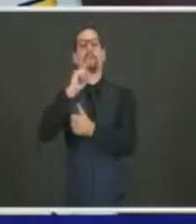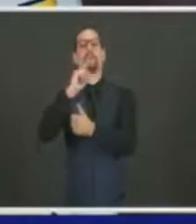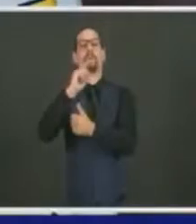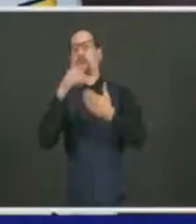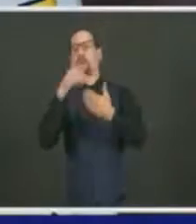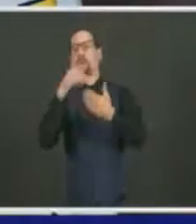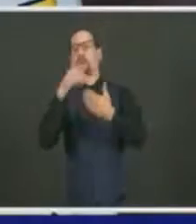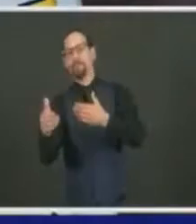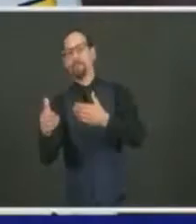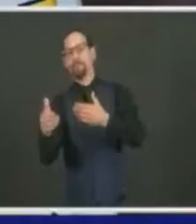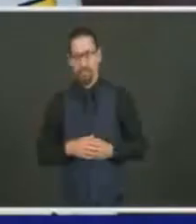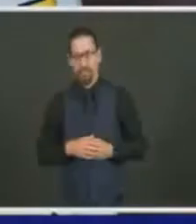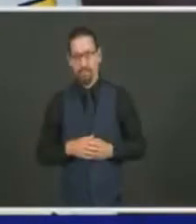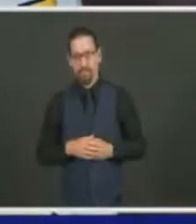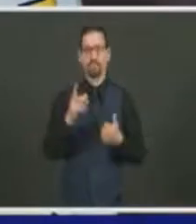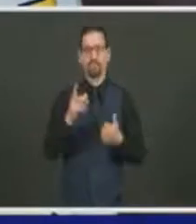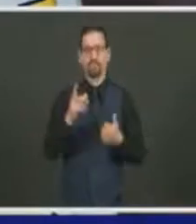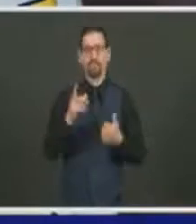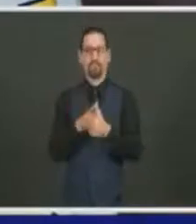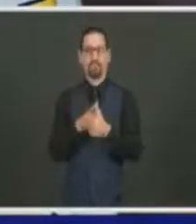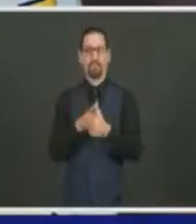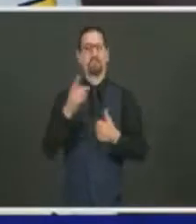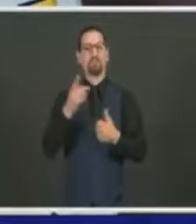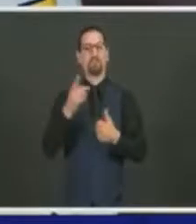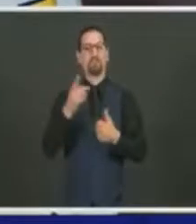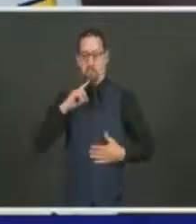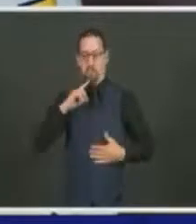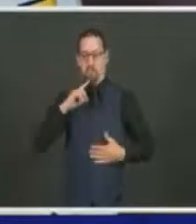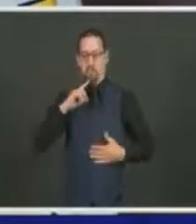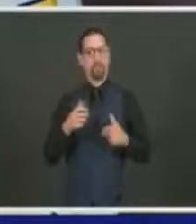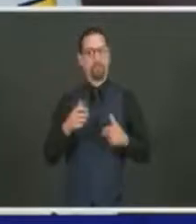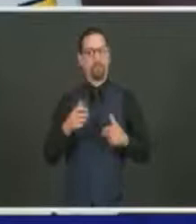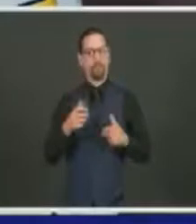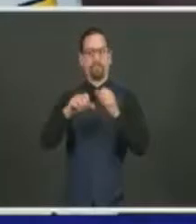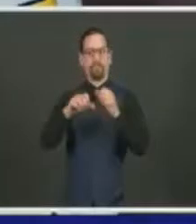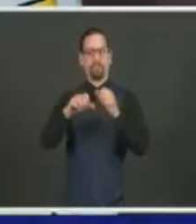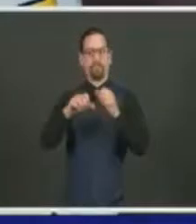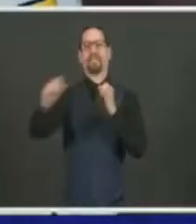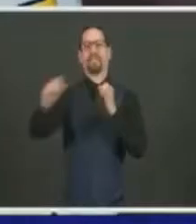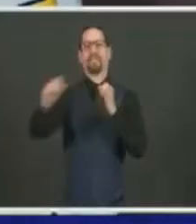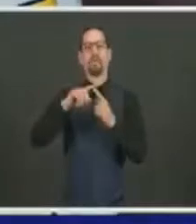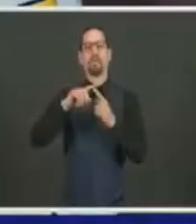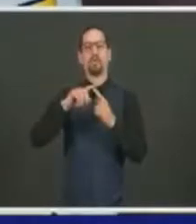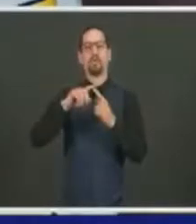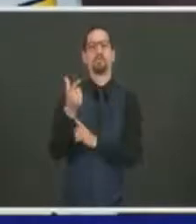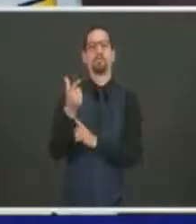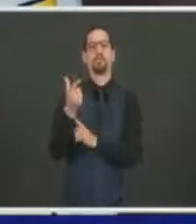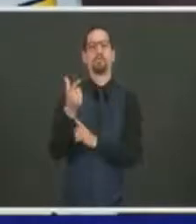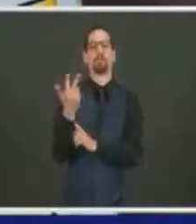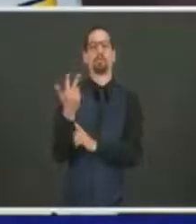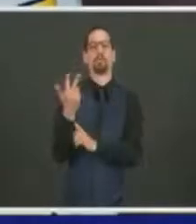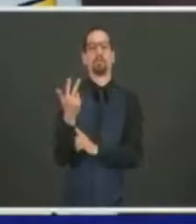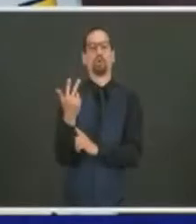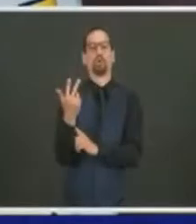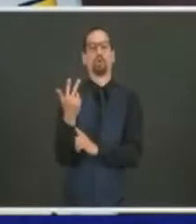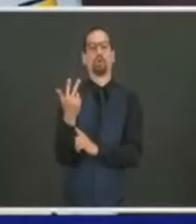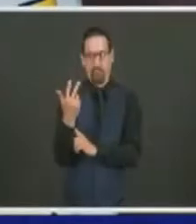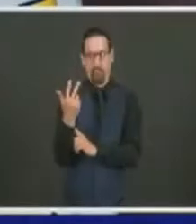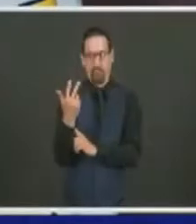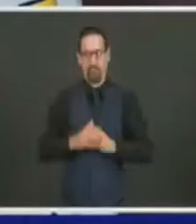until August 3rd. So these are EOs that expired July 3rd or 4th. I'm extending them to August